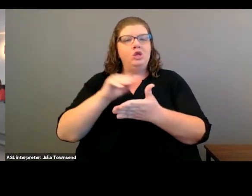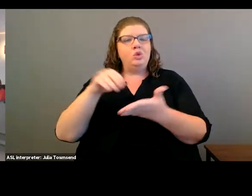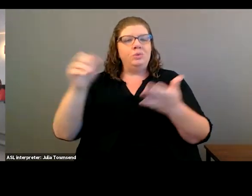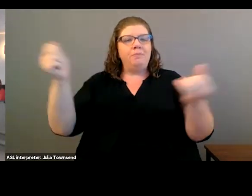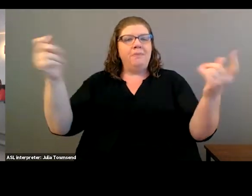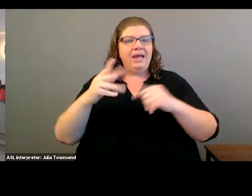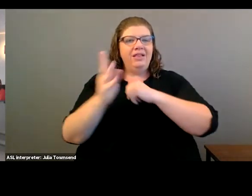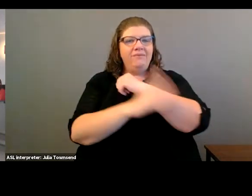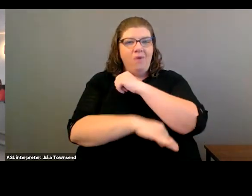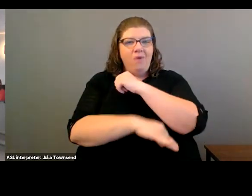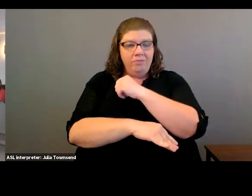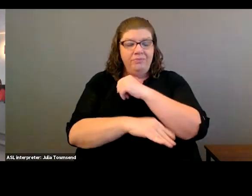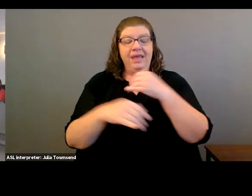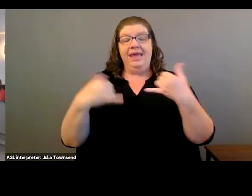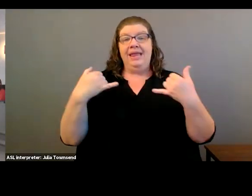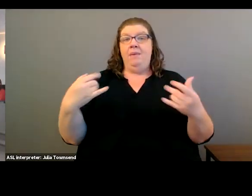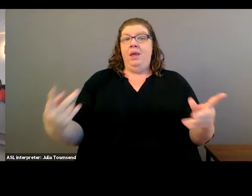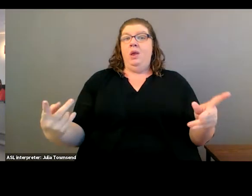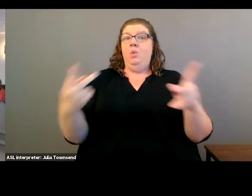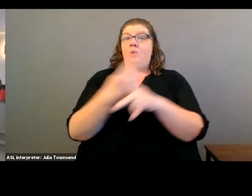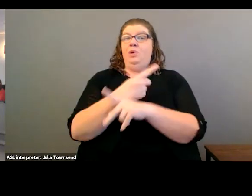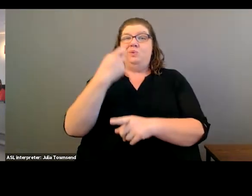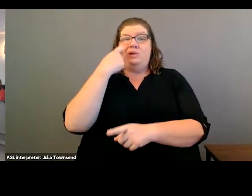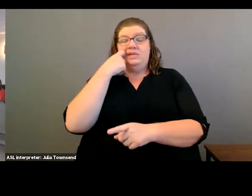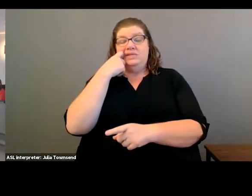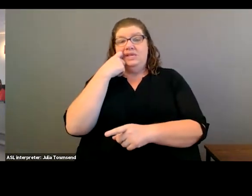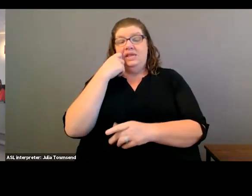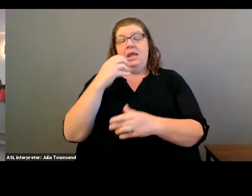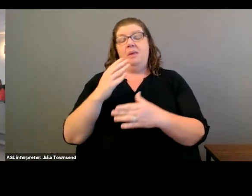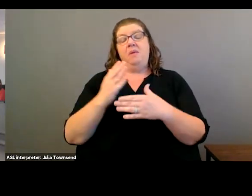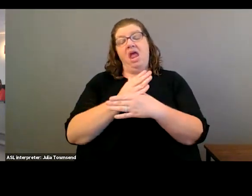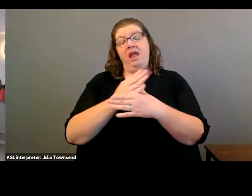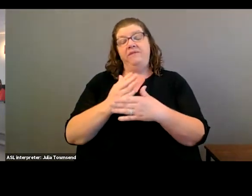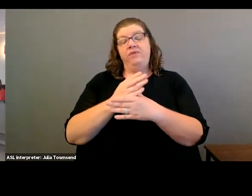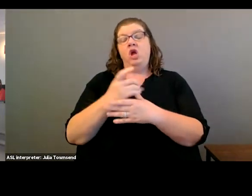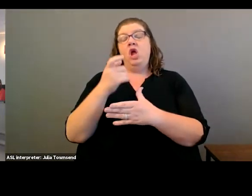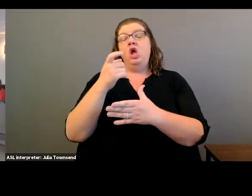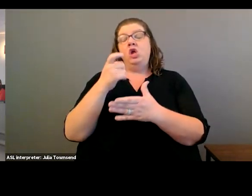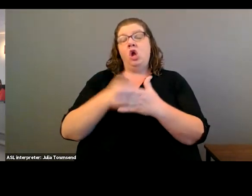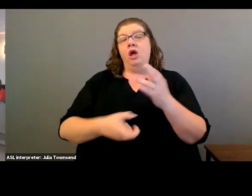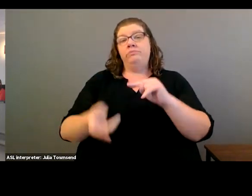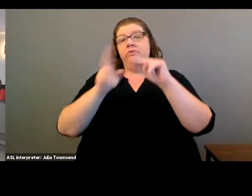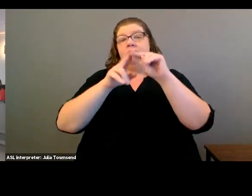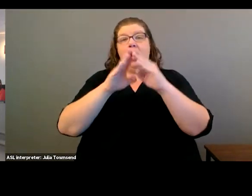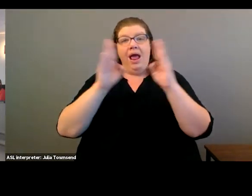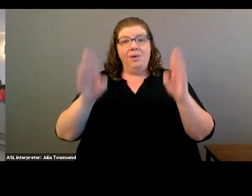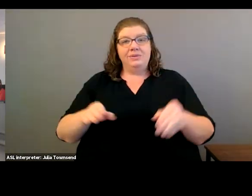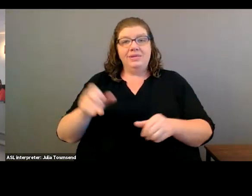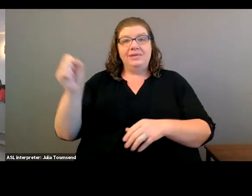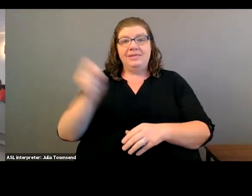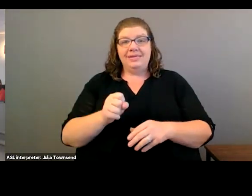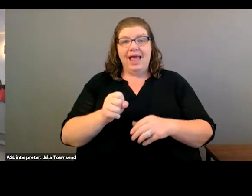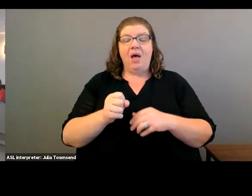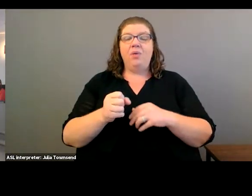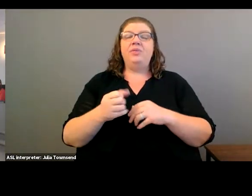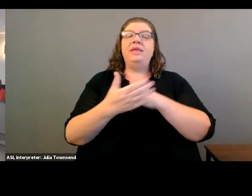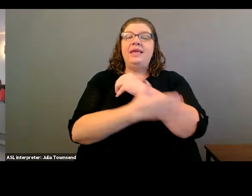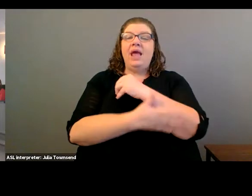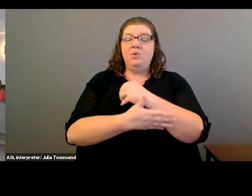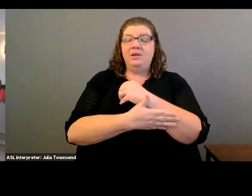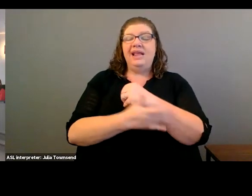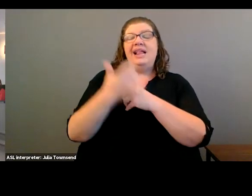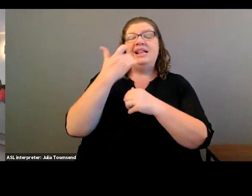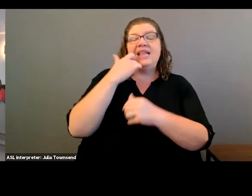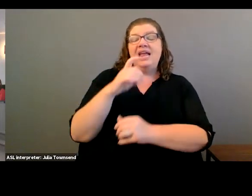been made worse by the recent median house increase across the South County. The latest stat I saw was for an increase